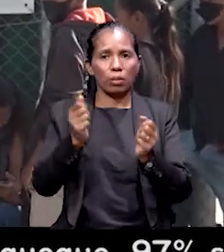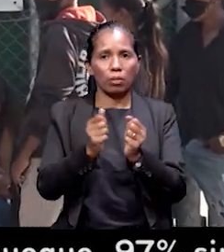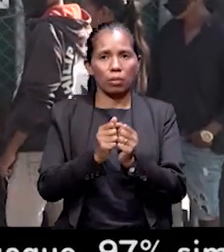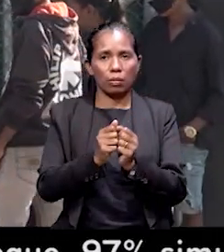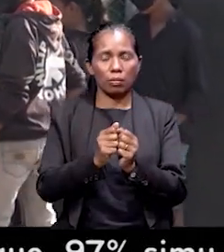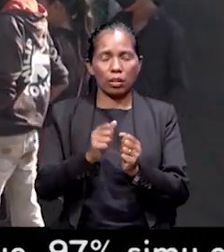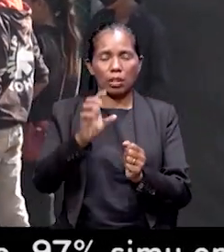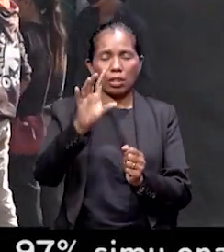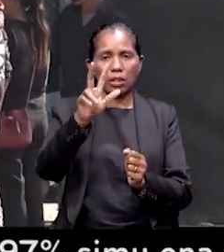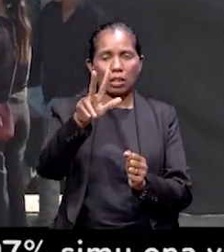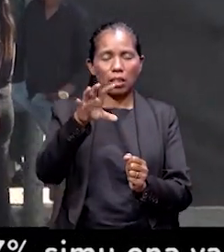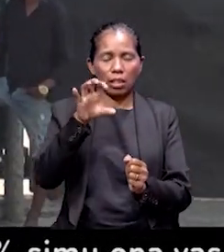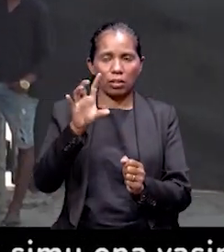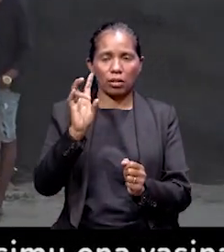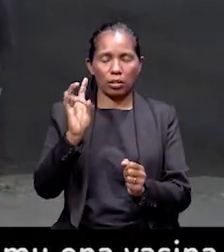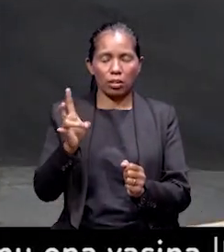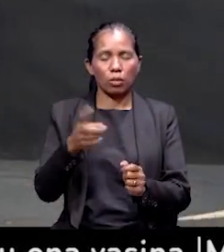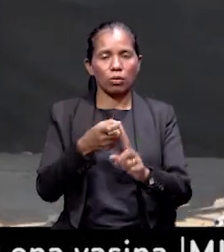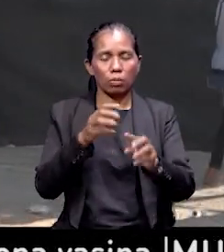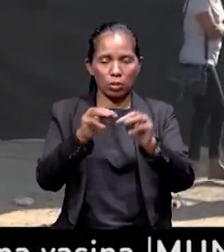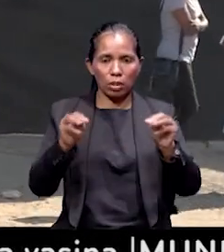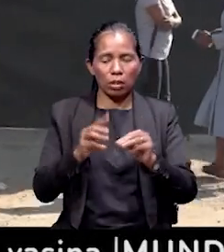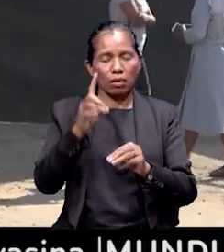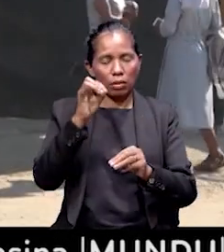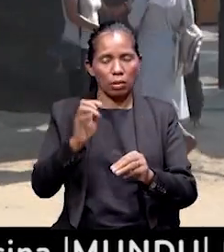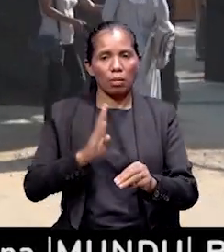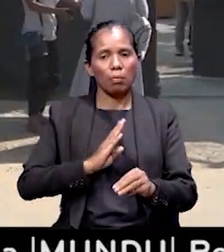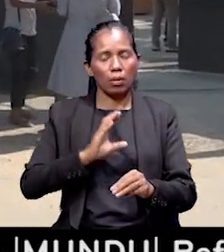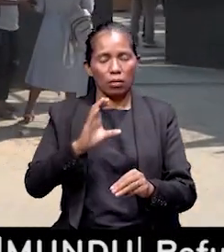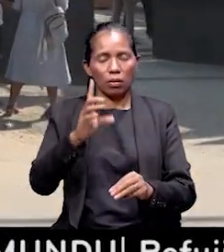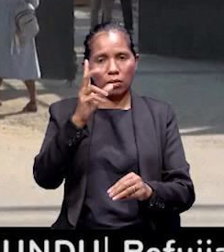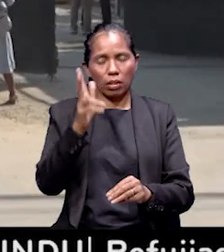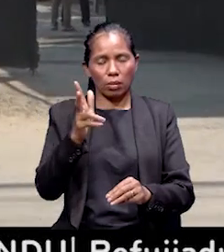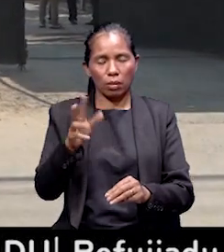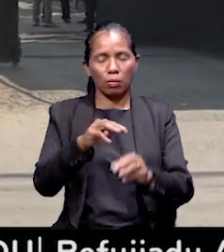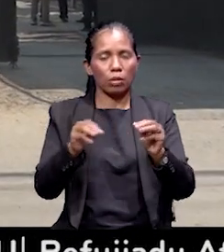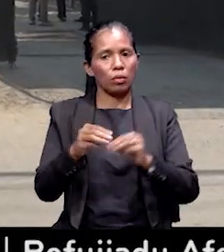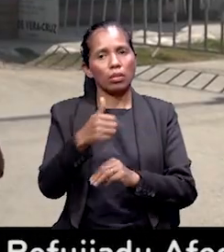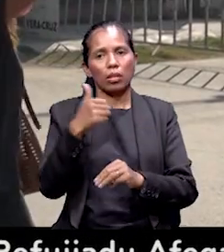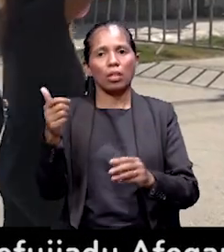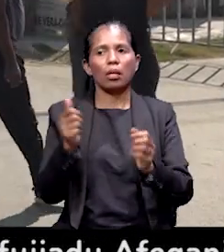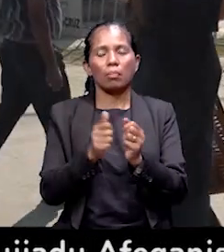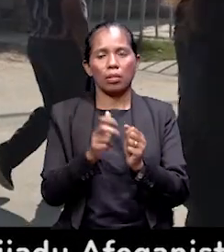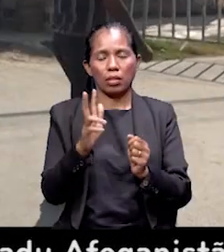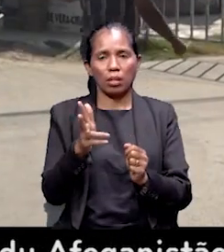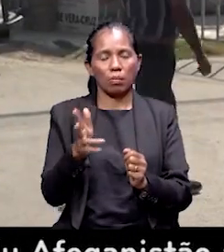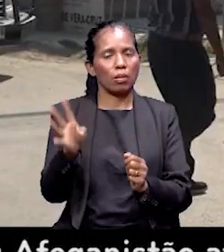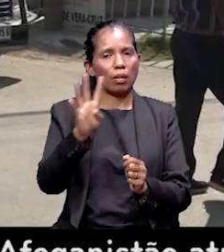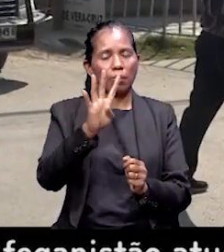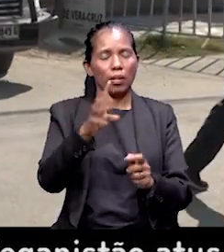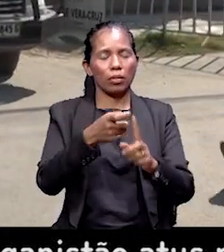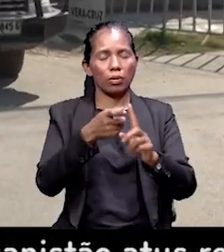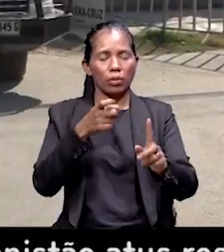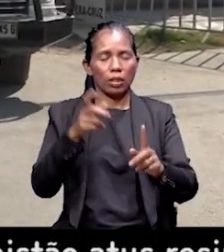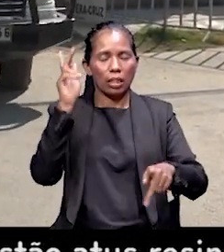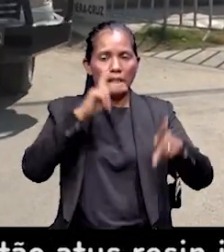husi munisipiu Dili, atus rua hatu resin tolu, no bau kau tol nulu, no munisipiu Siraseluk hamutuk tol nulu resin hat, husi kaju